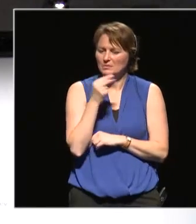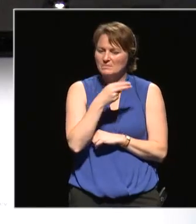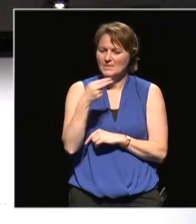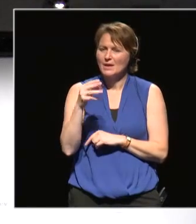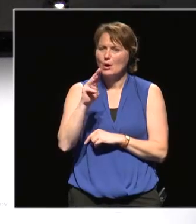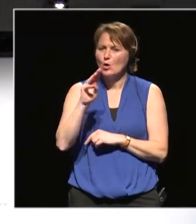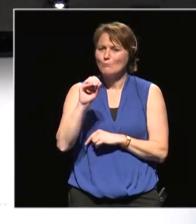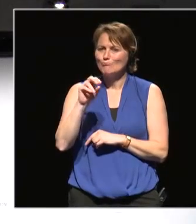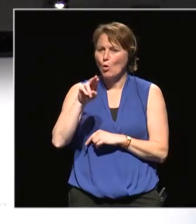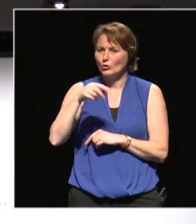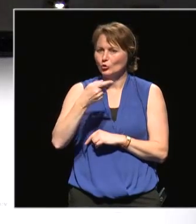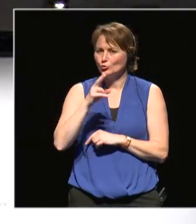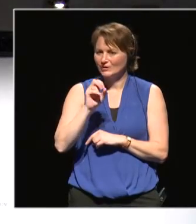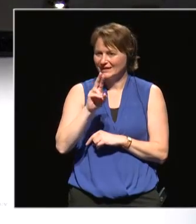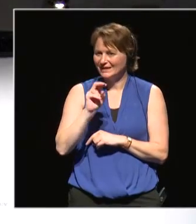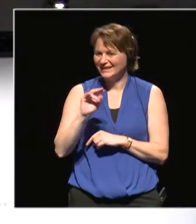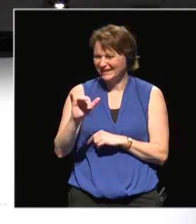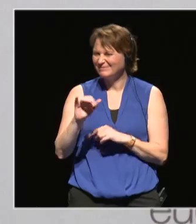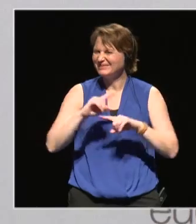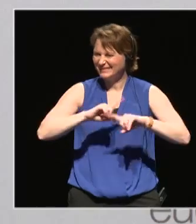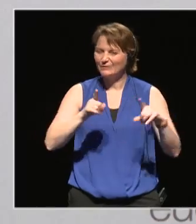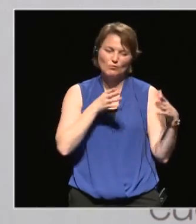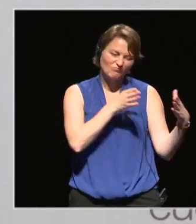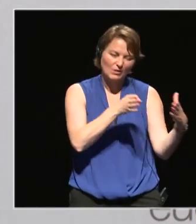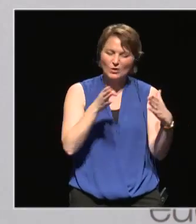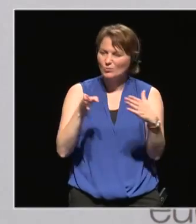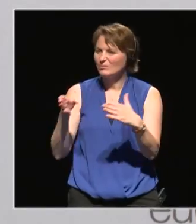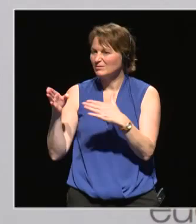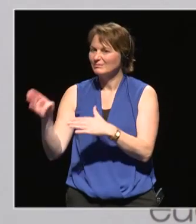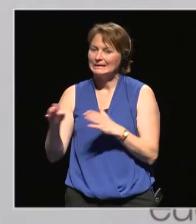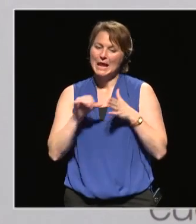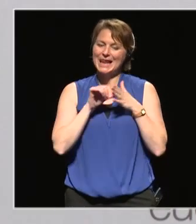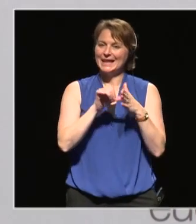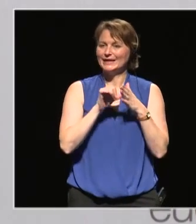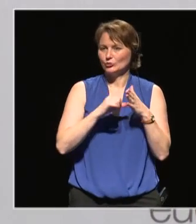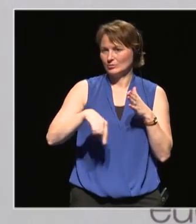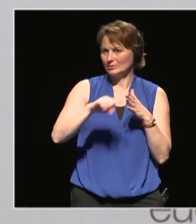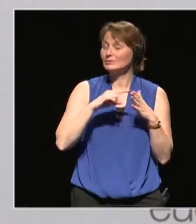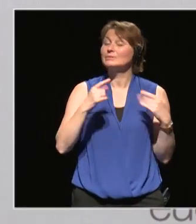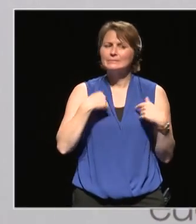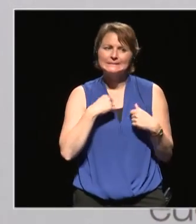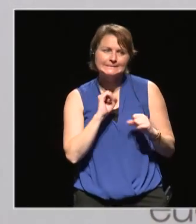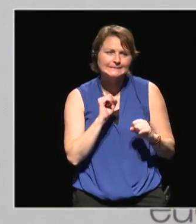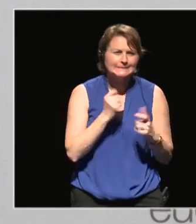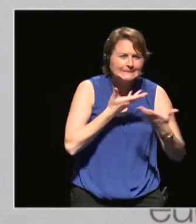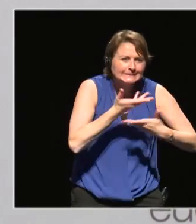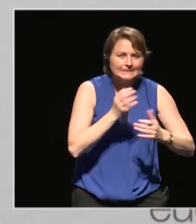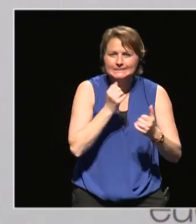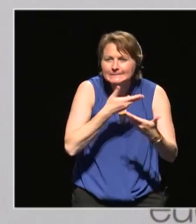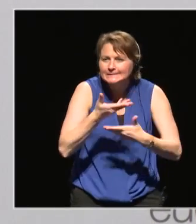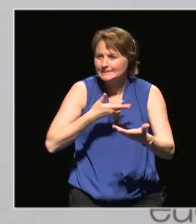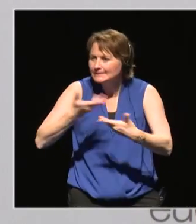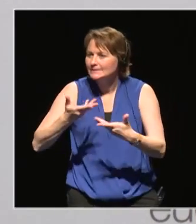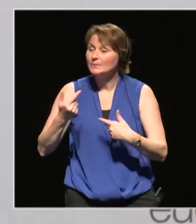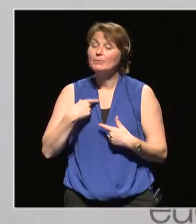different aspects to leadership. There's persuasion, but there's also putting the right incentives in place.